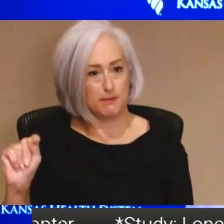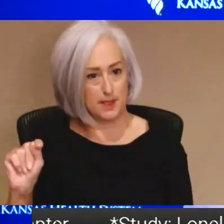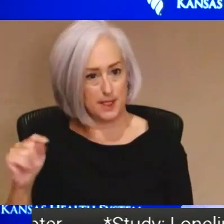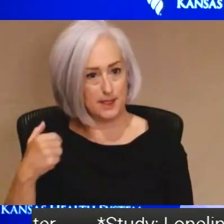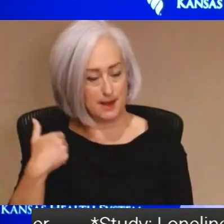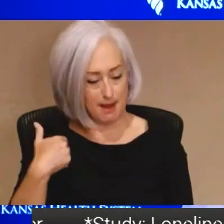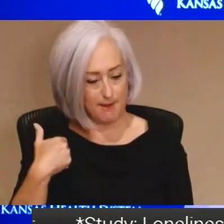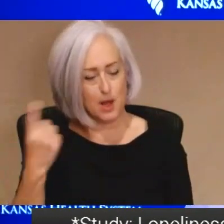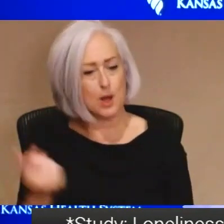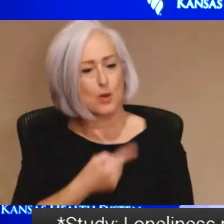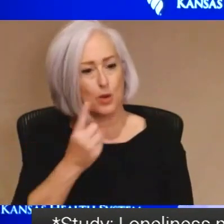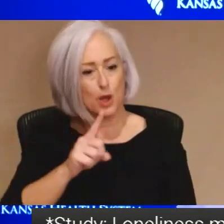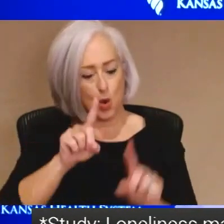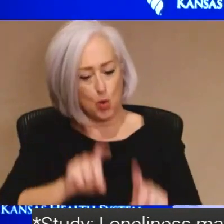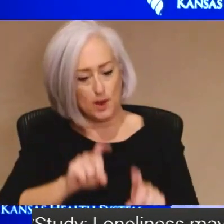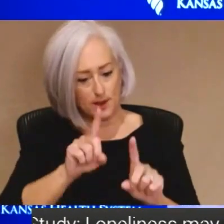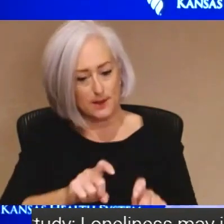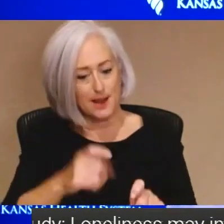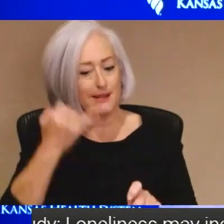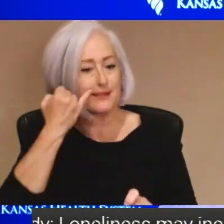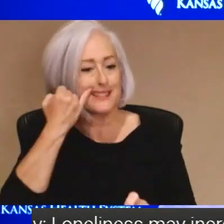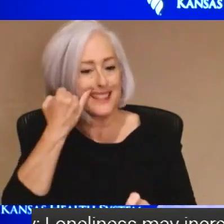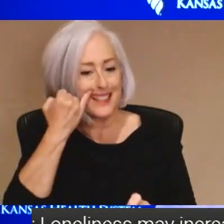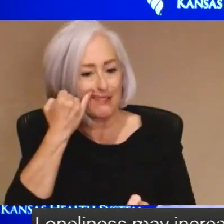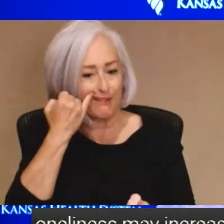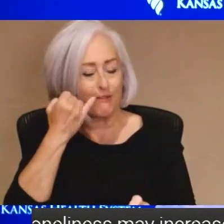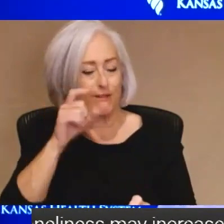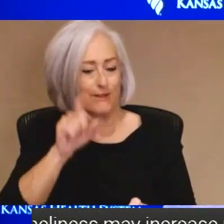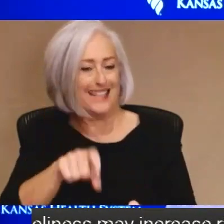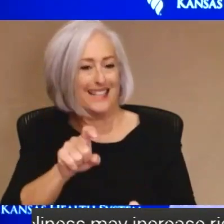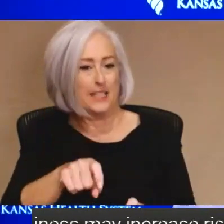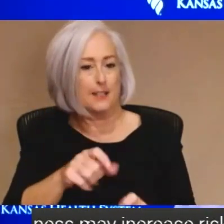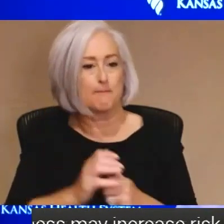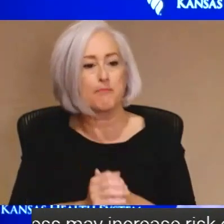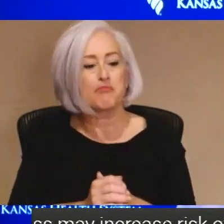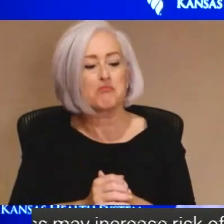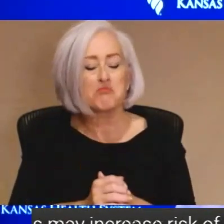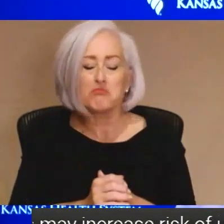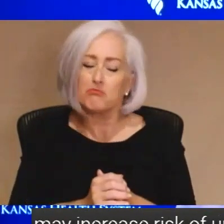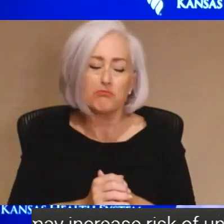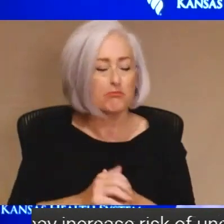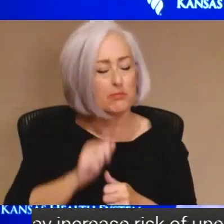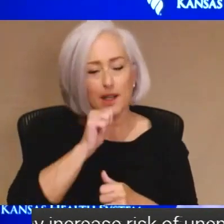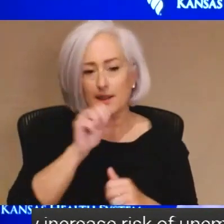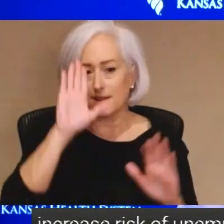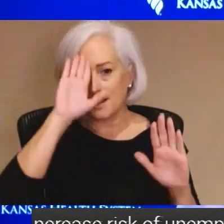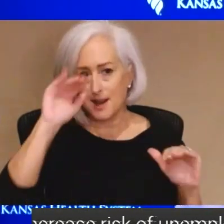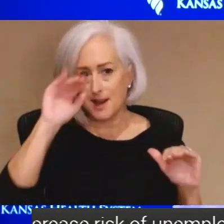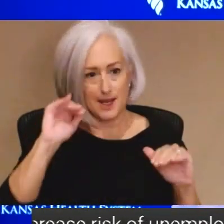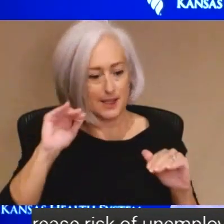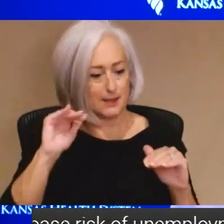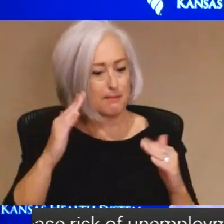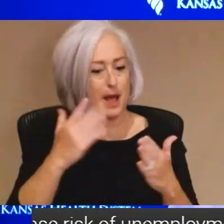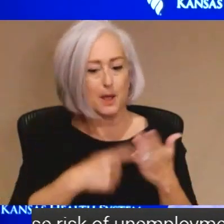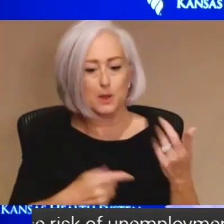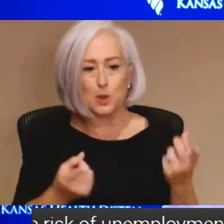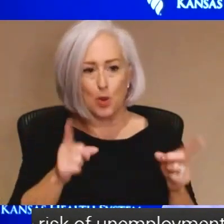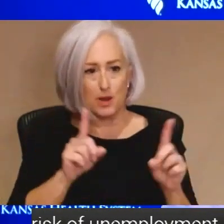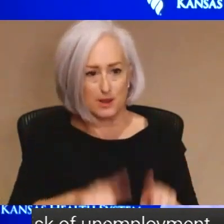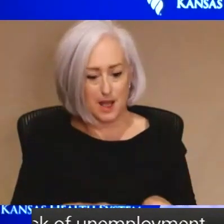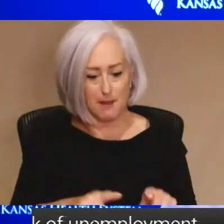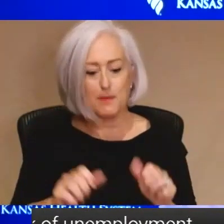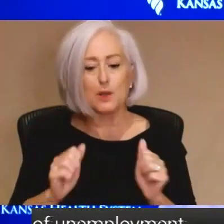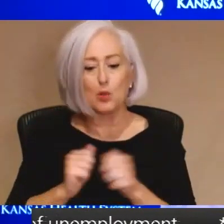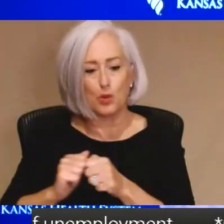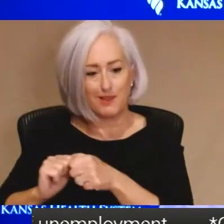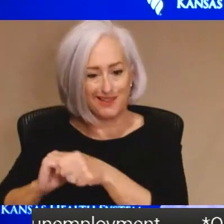the need arises. I don't expect that to be anything like what is going on with the pandemic with SARS-CoV-2 at this point, though. And